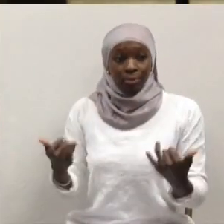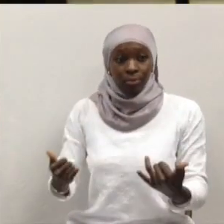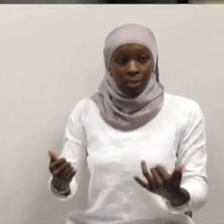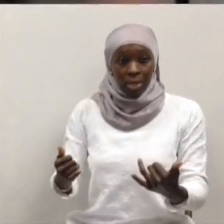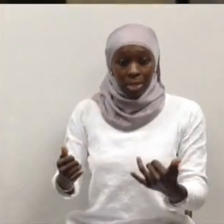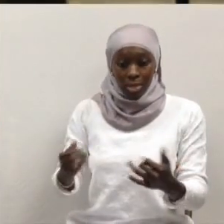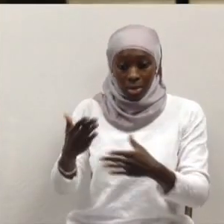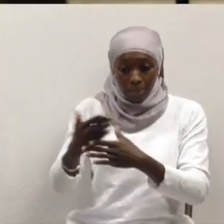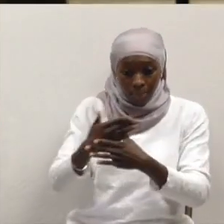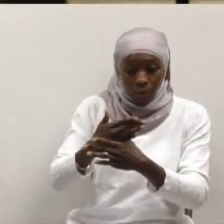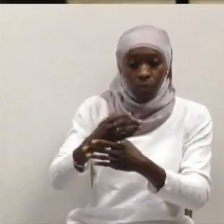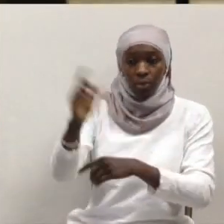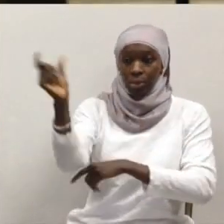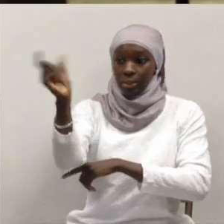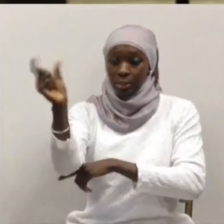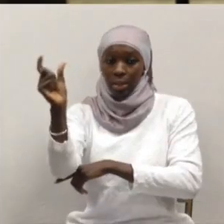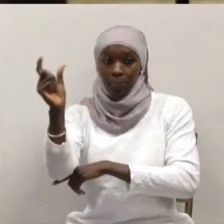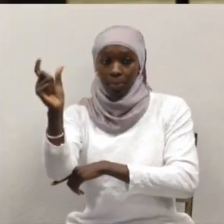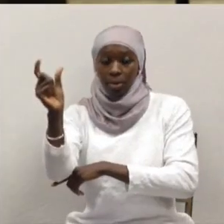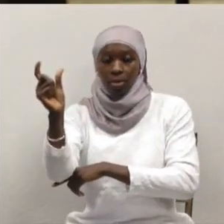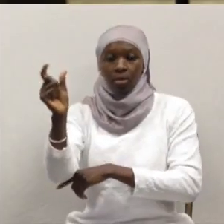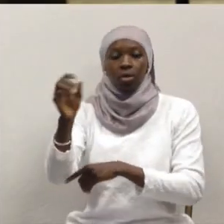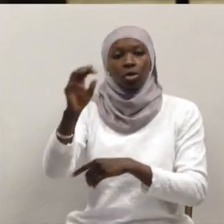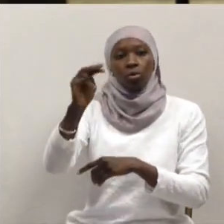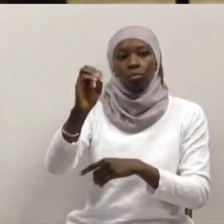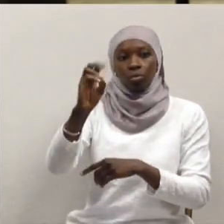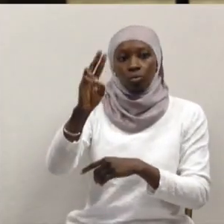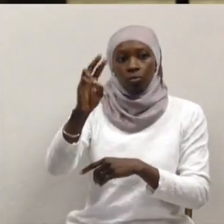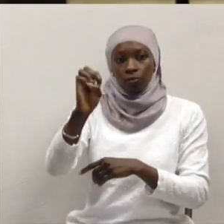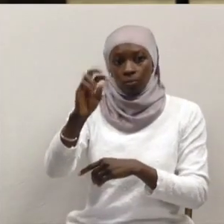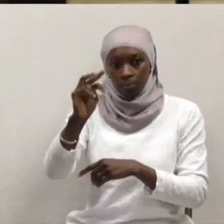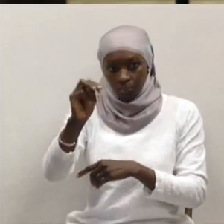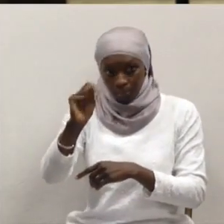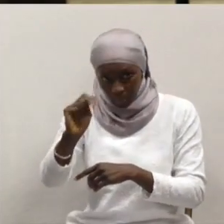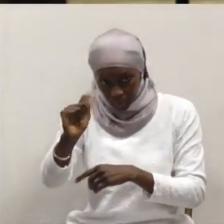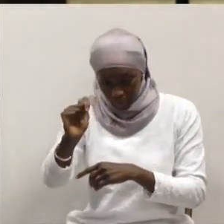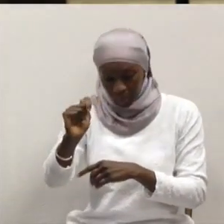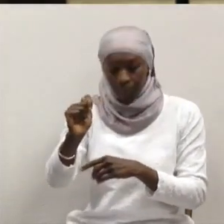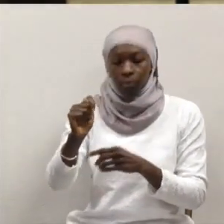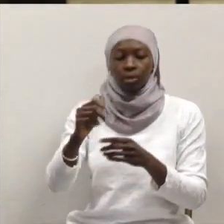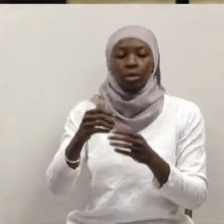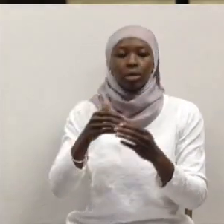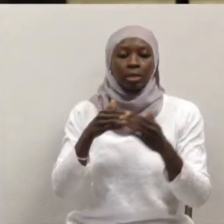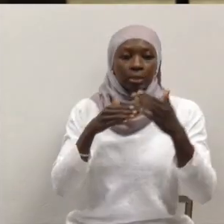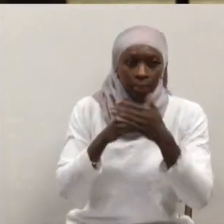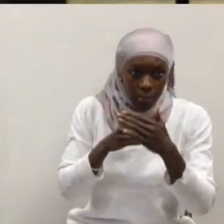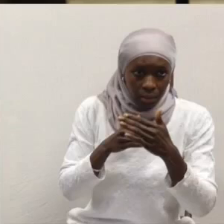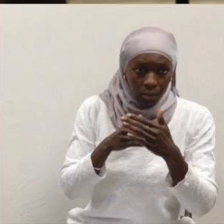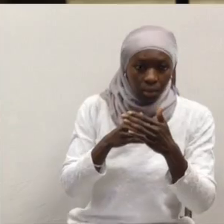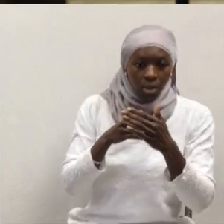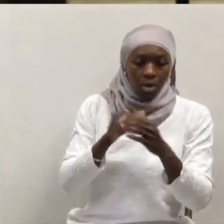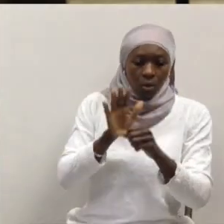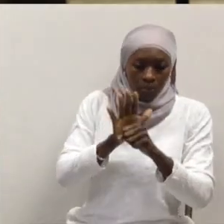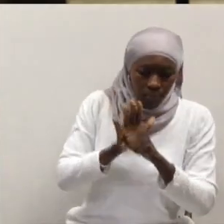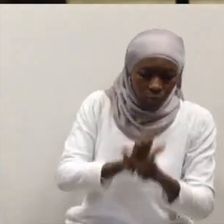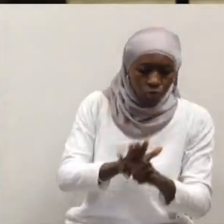Islamic movements against oppression and tyranny in our world, that we do not judge